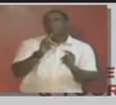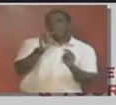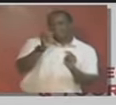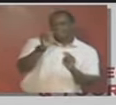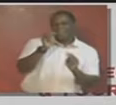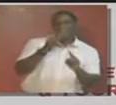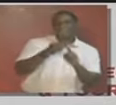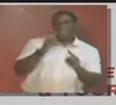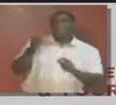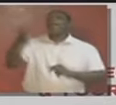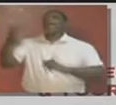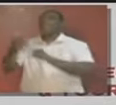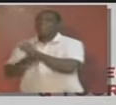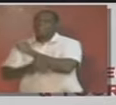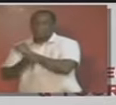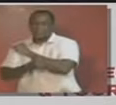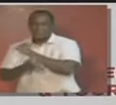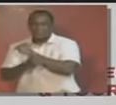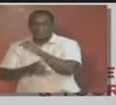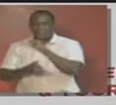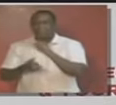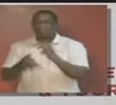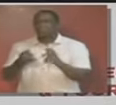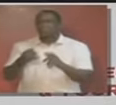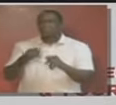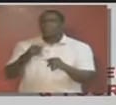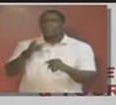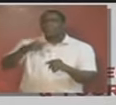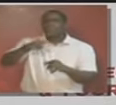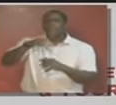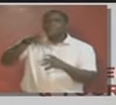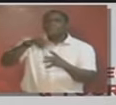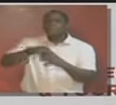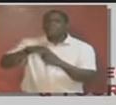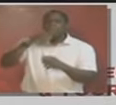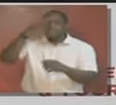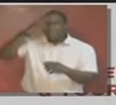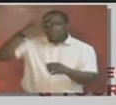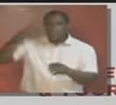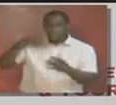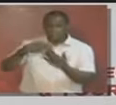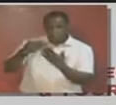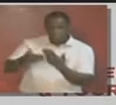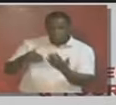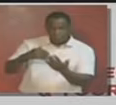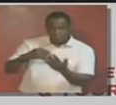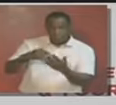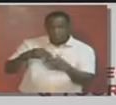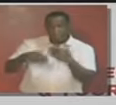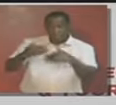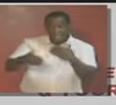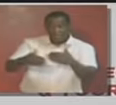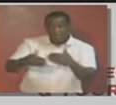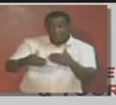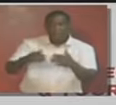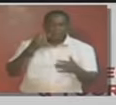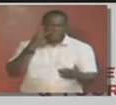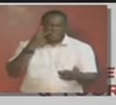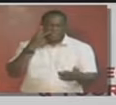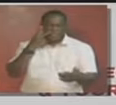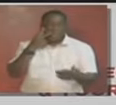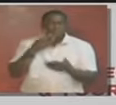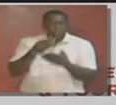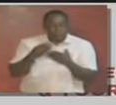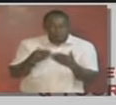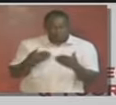of their immigration processing, and those individuals were quarantined, and they